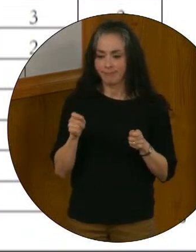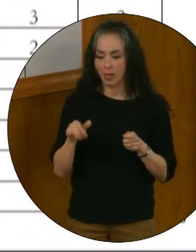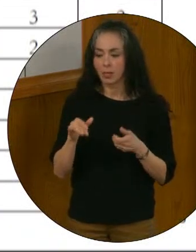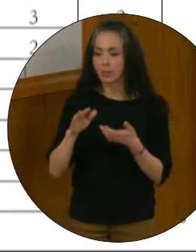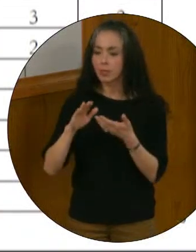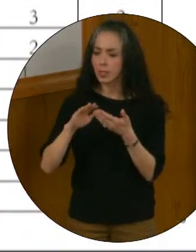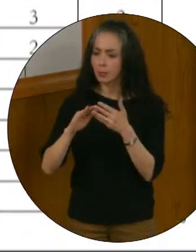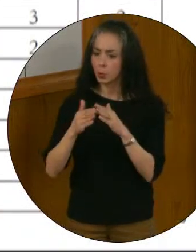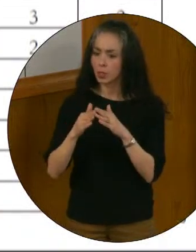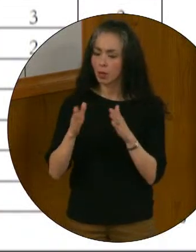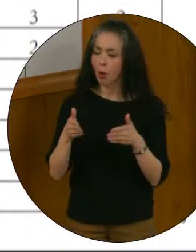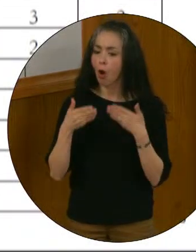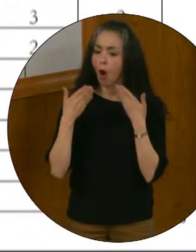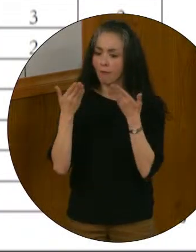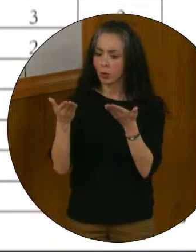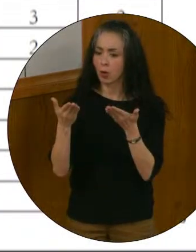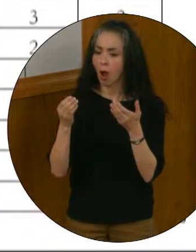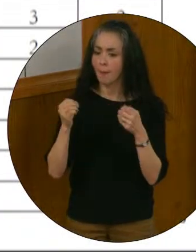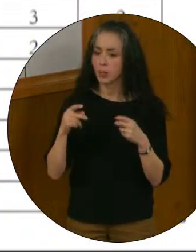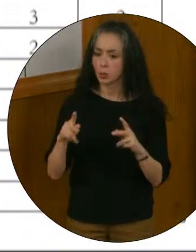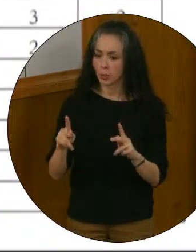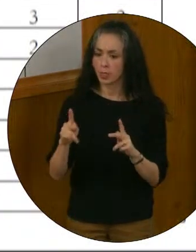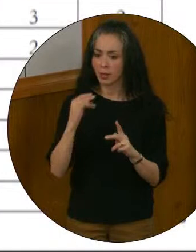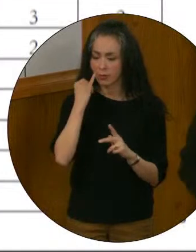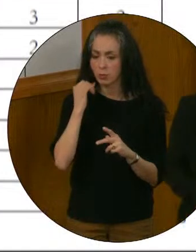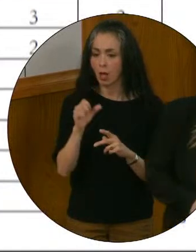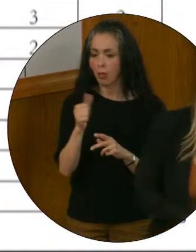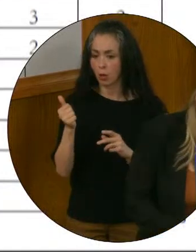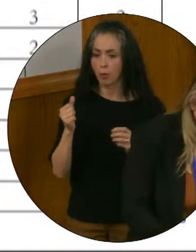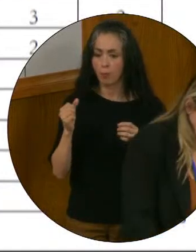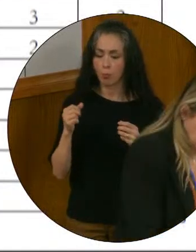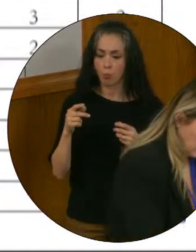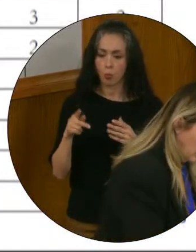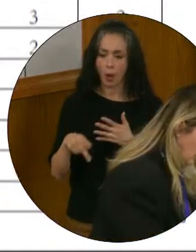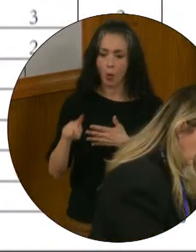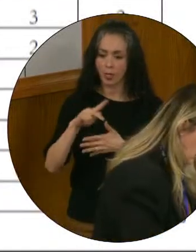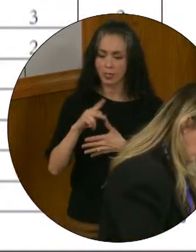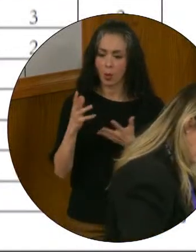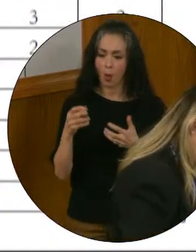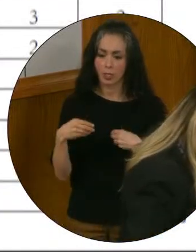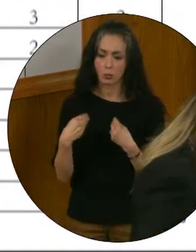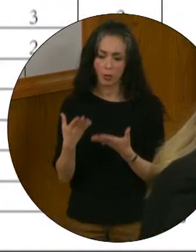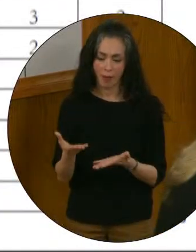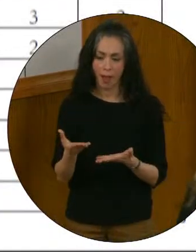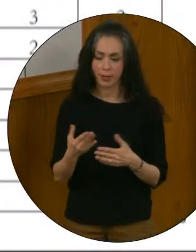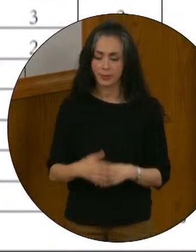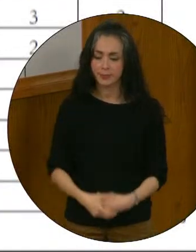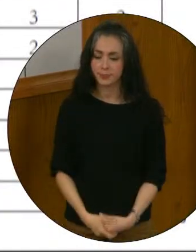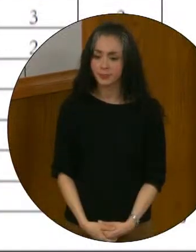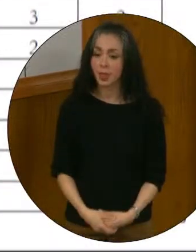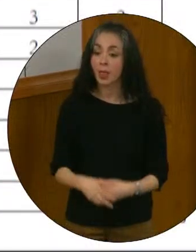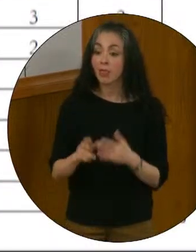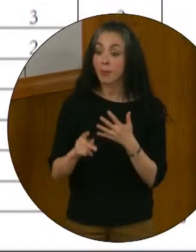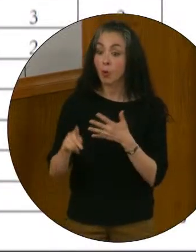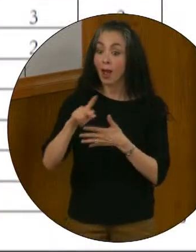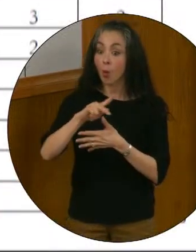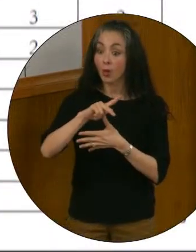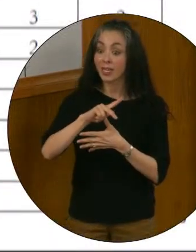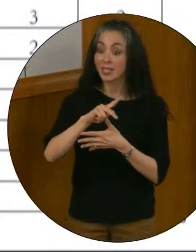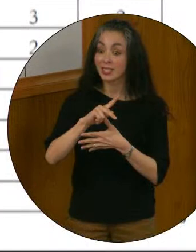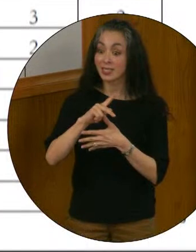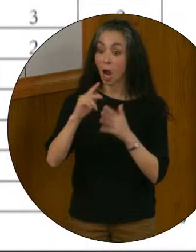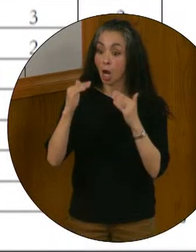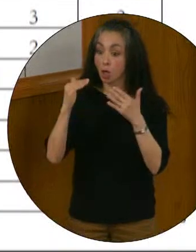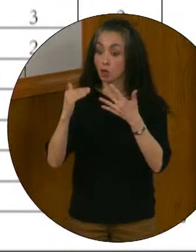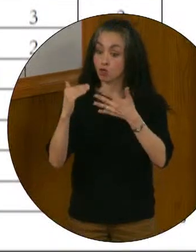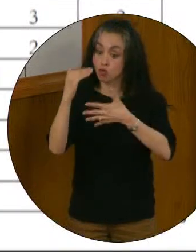was offered the opportunity if there were other priorities that they wanted to provide insight into. The priorities are ranked, just